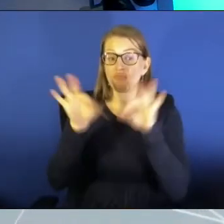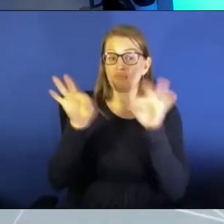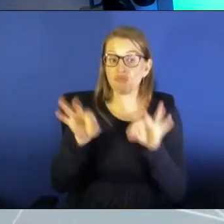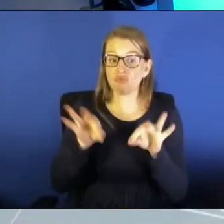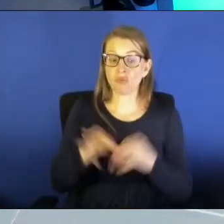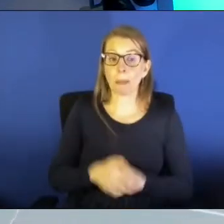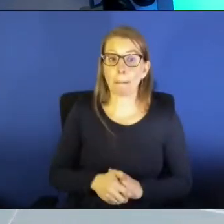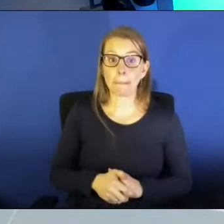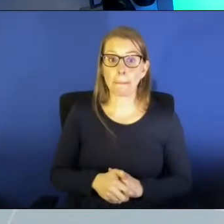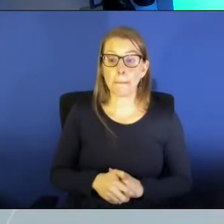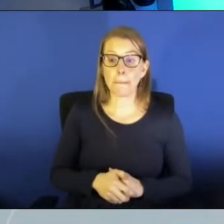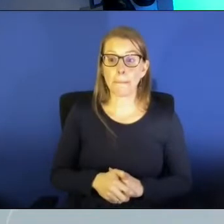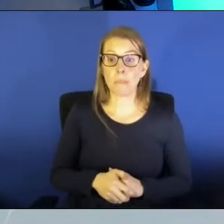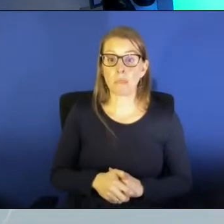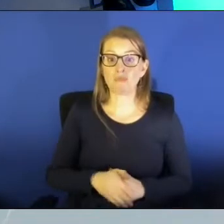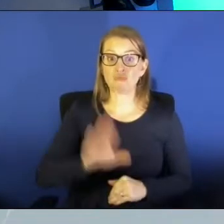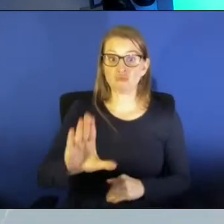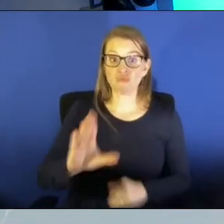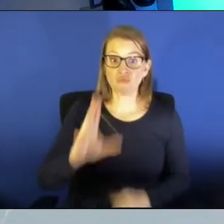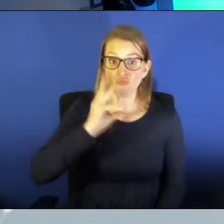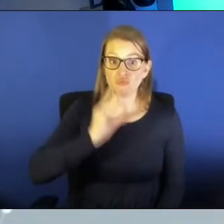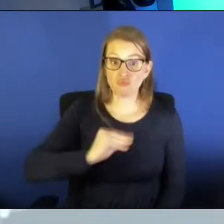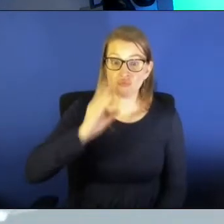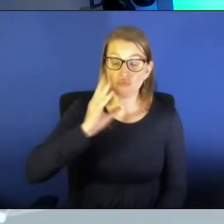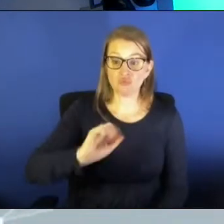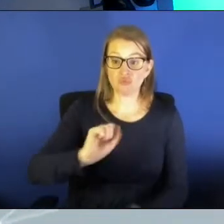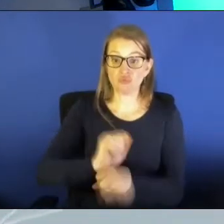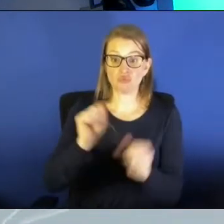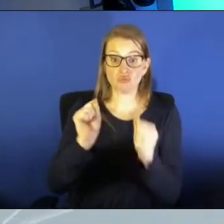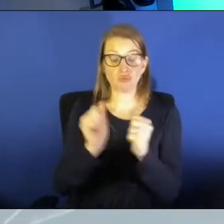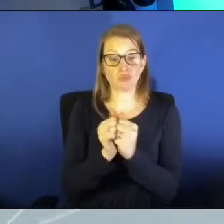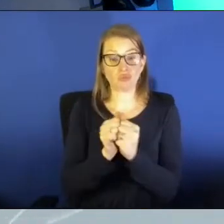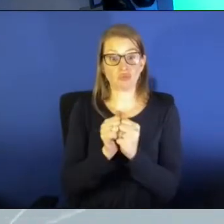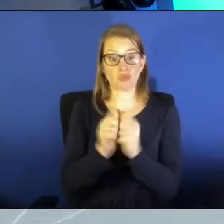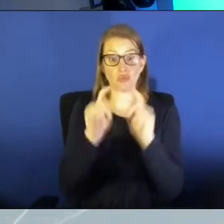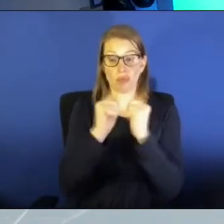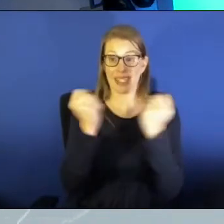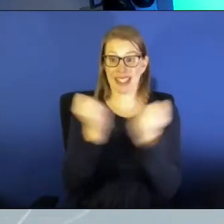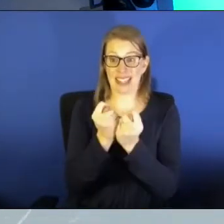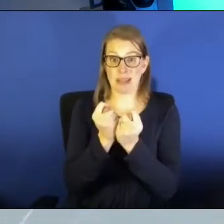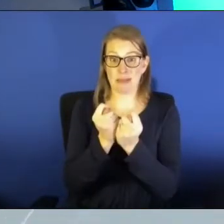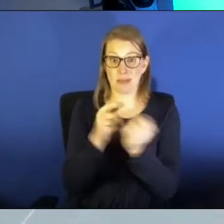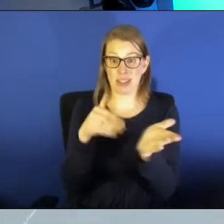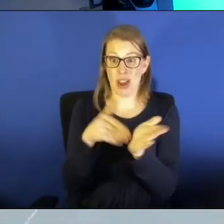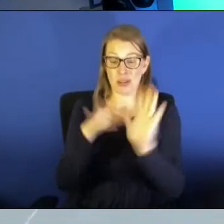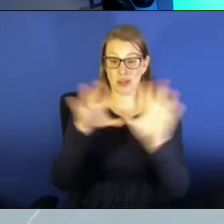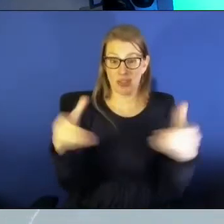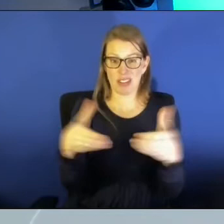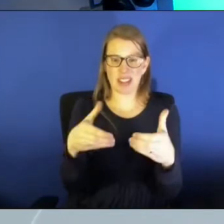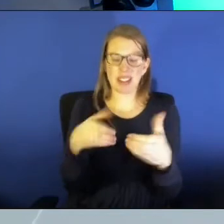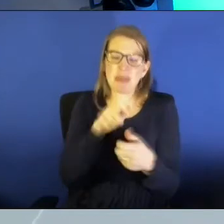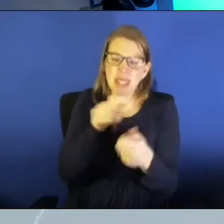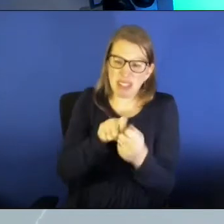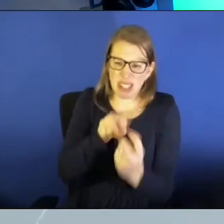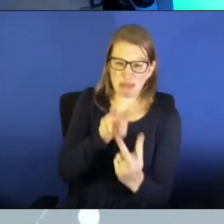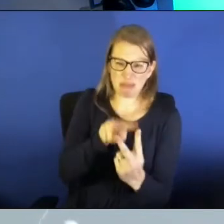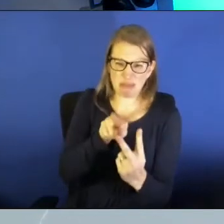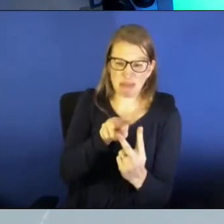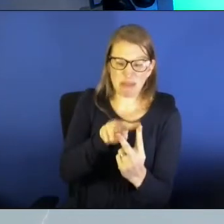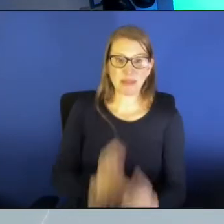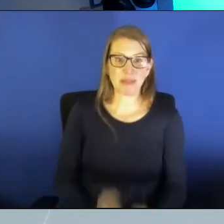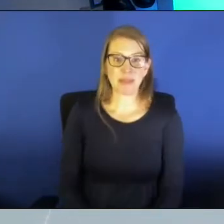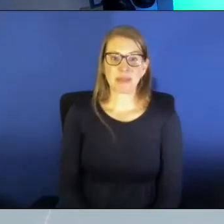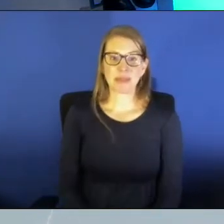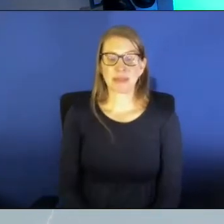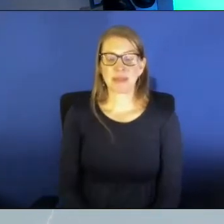the experience of working with a team of physicians and specifically Dr. Doolittle and Dr.